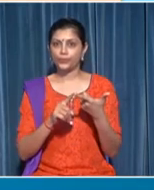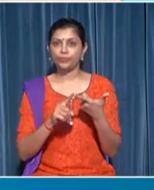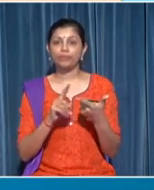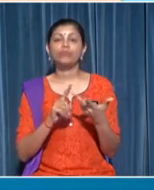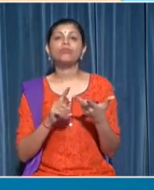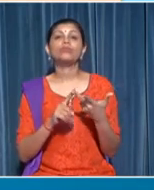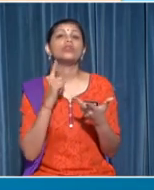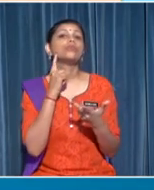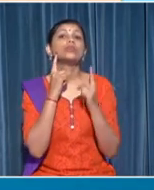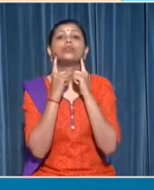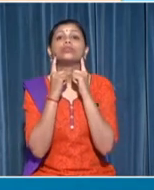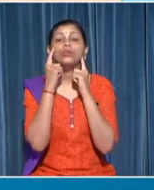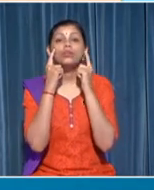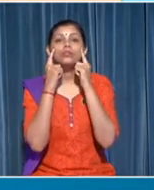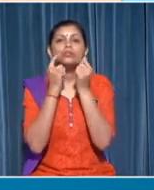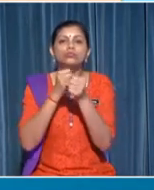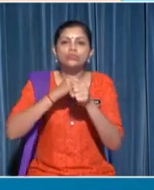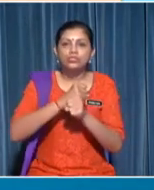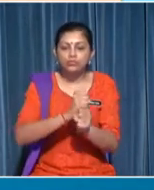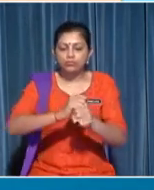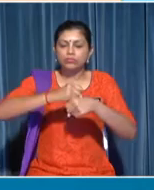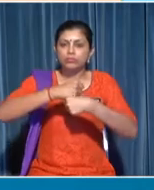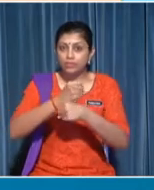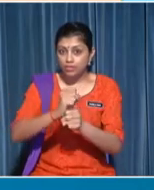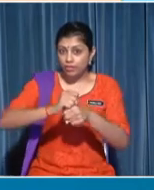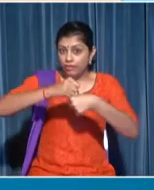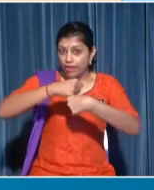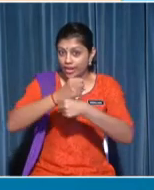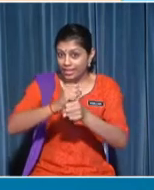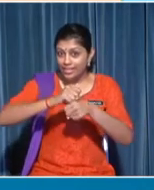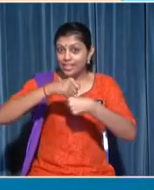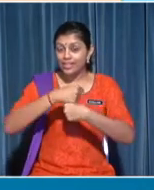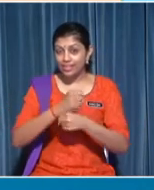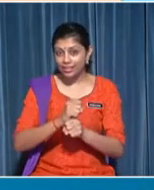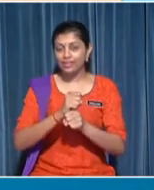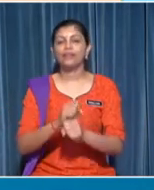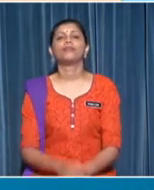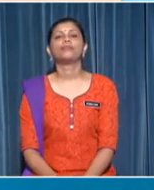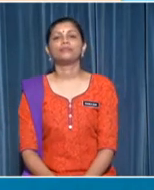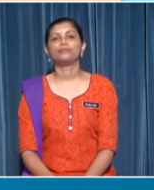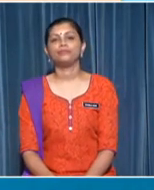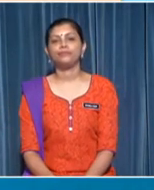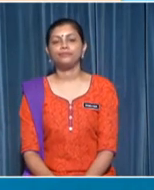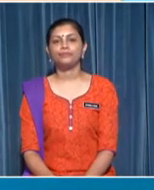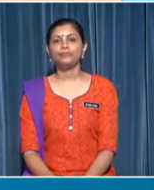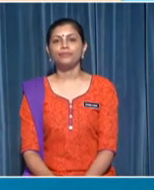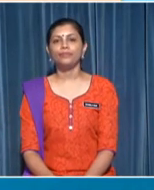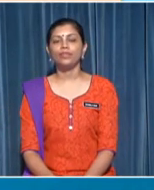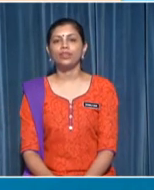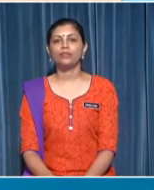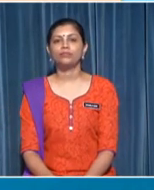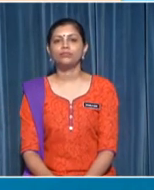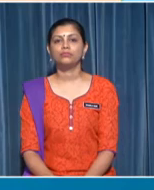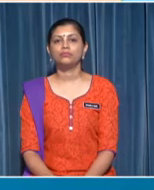to grind all the food inside our mouth. So now, can you put two and